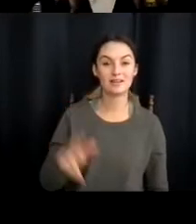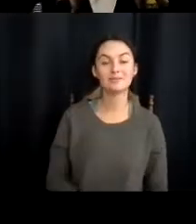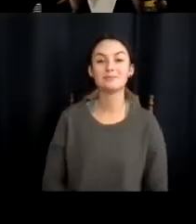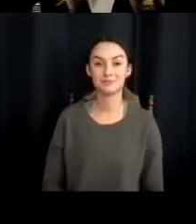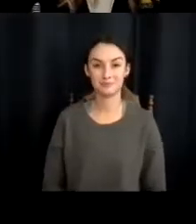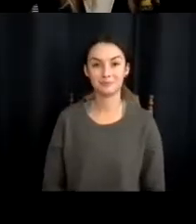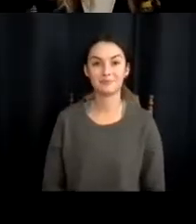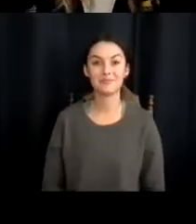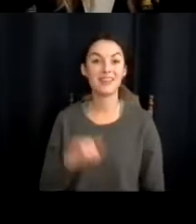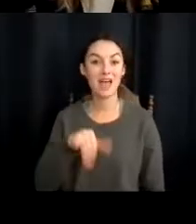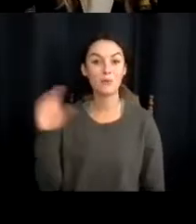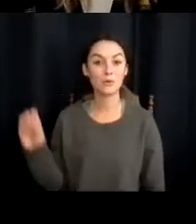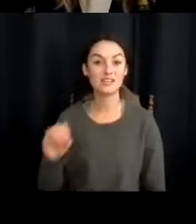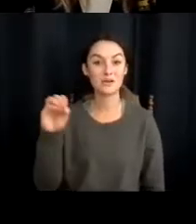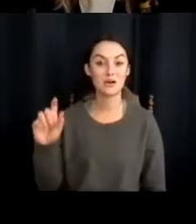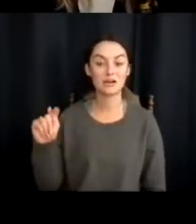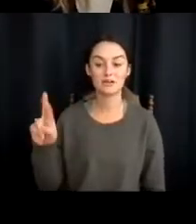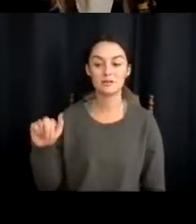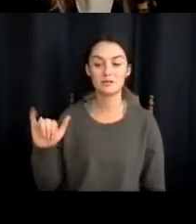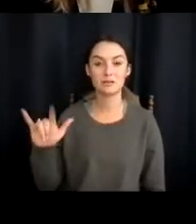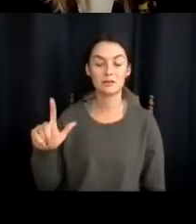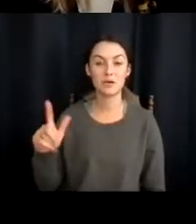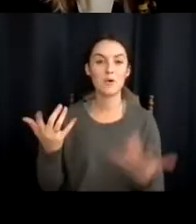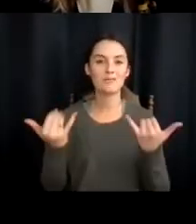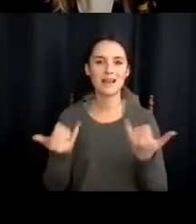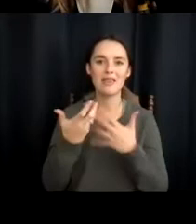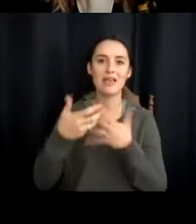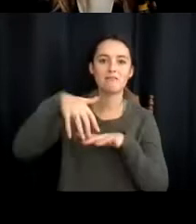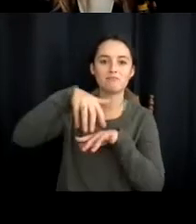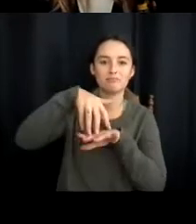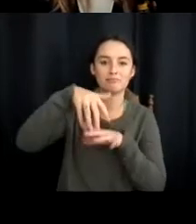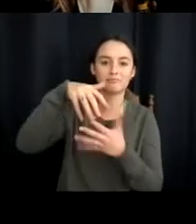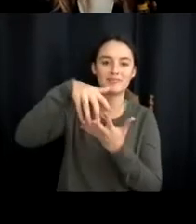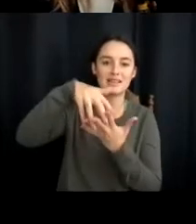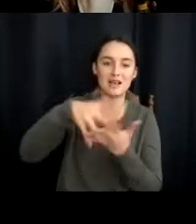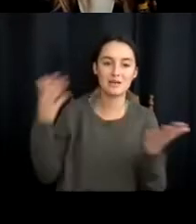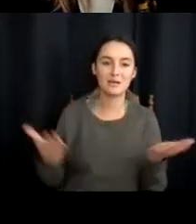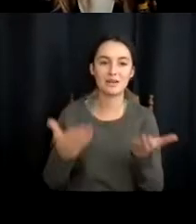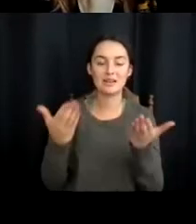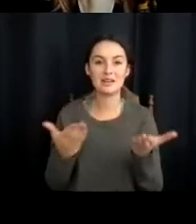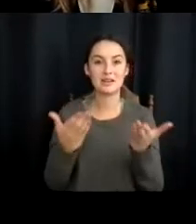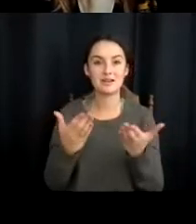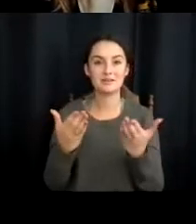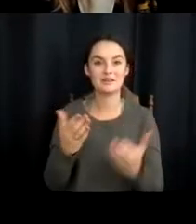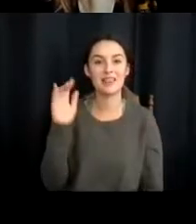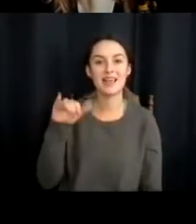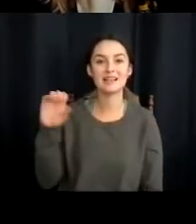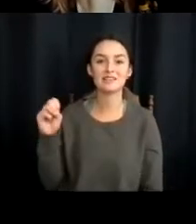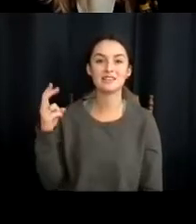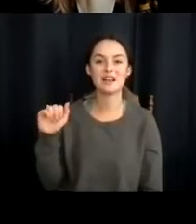the Oregon Trail, right? Well, they were getting settled here in the valley, and here they're pictured at Shampooey. That's where Shampooey State Park is